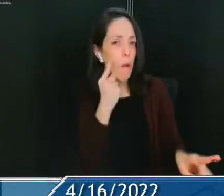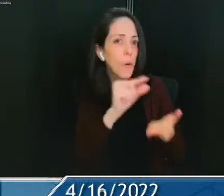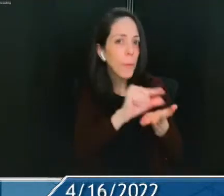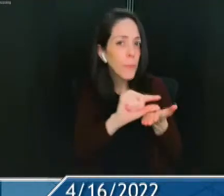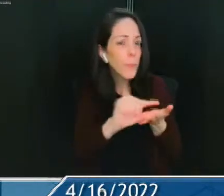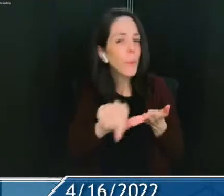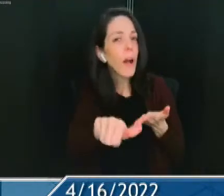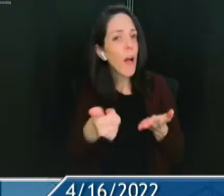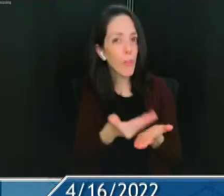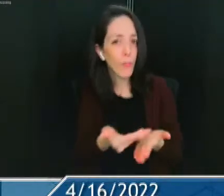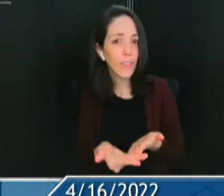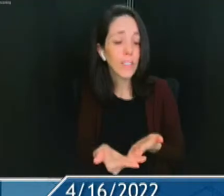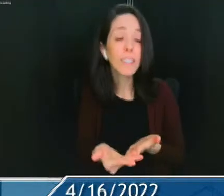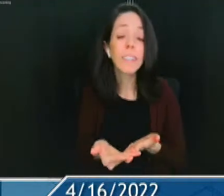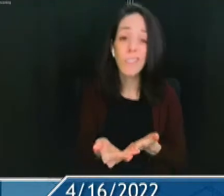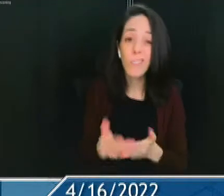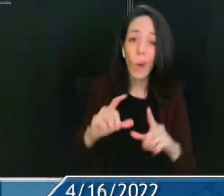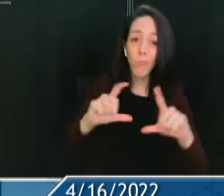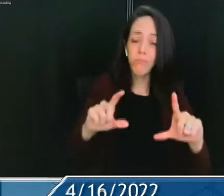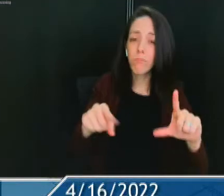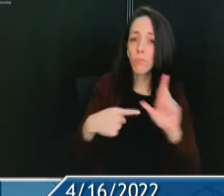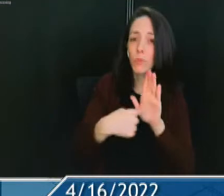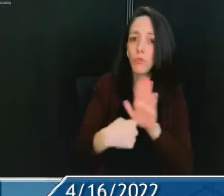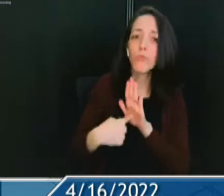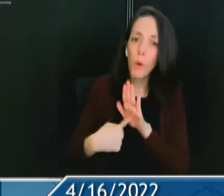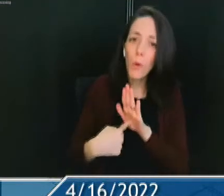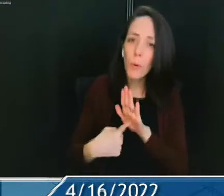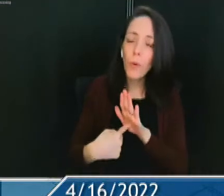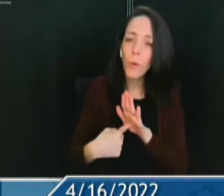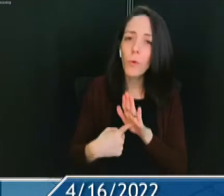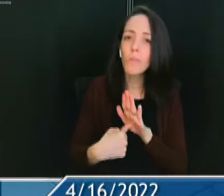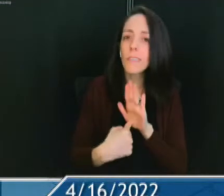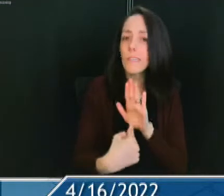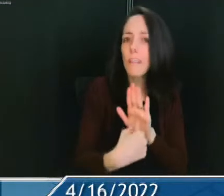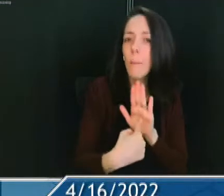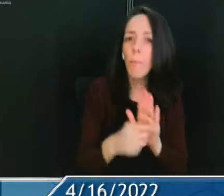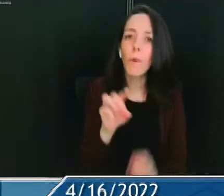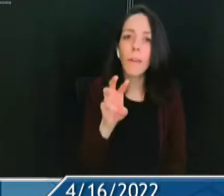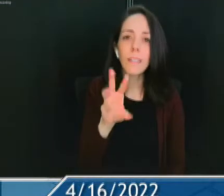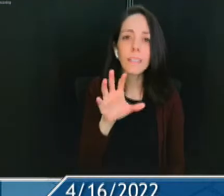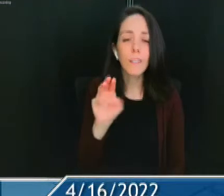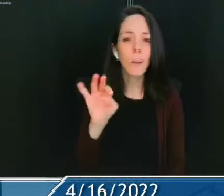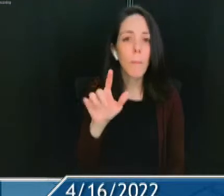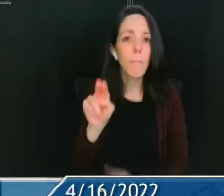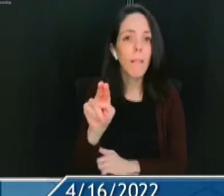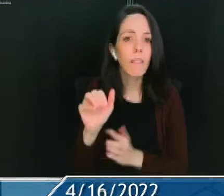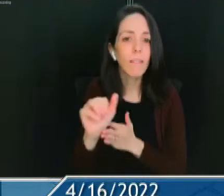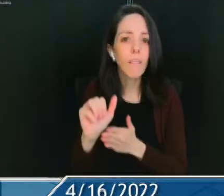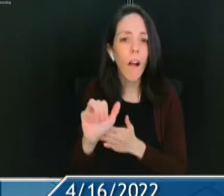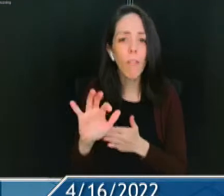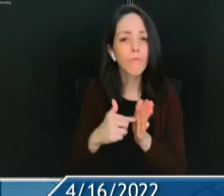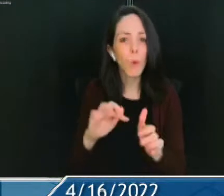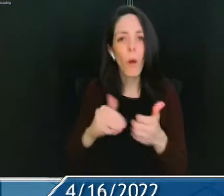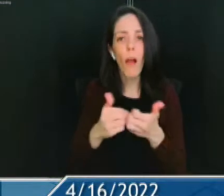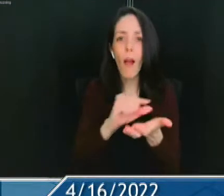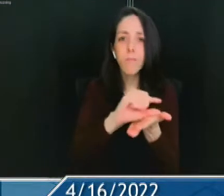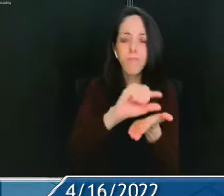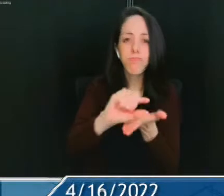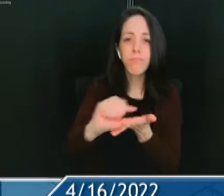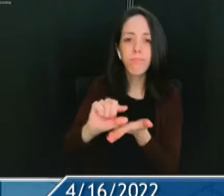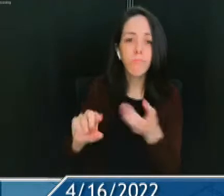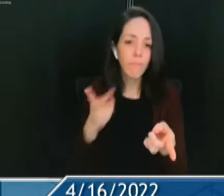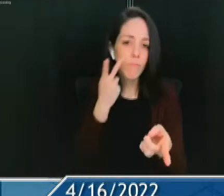when we talk about those discretionary resources, about $600 million worth, this is how those resources are distributed. And this is where you